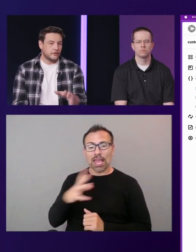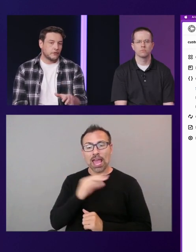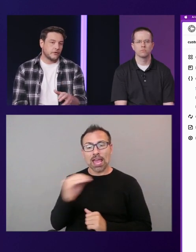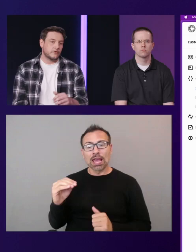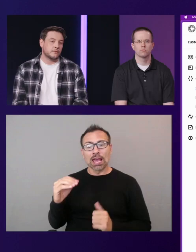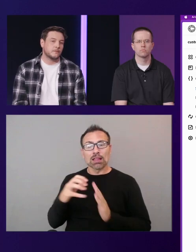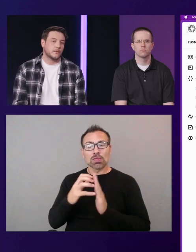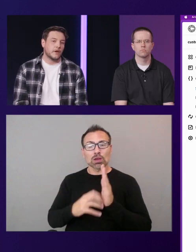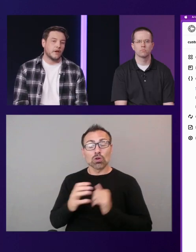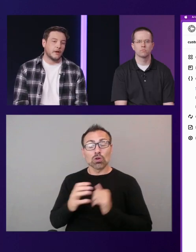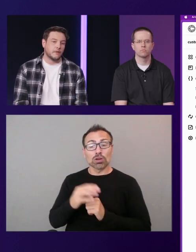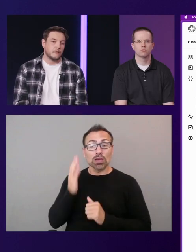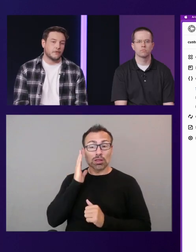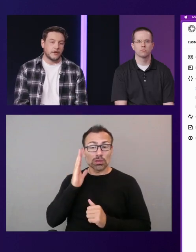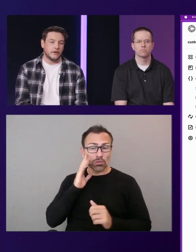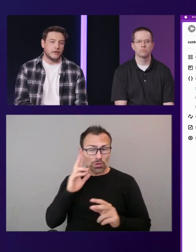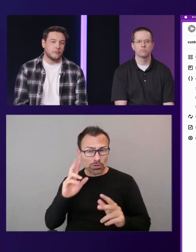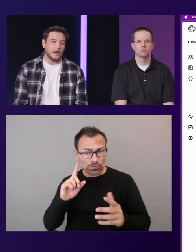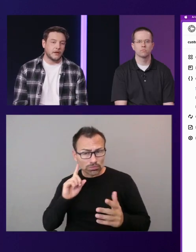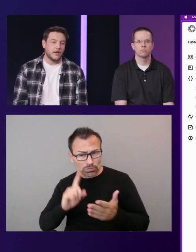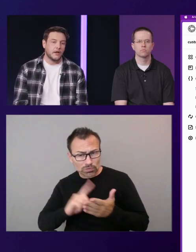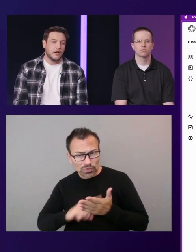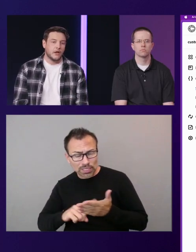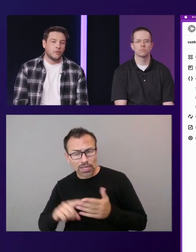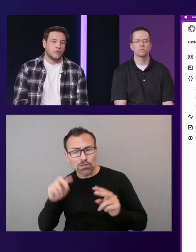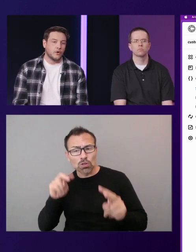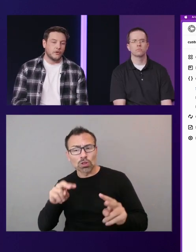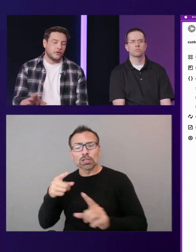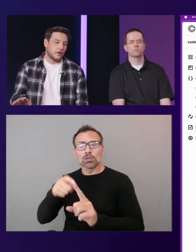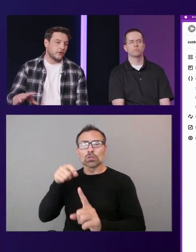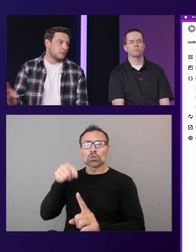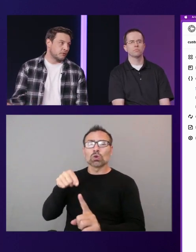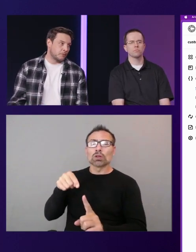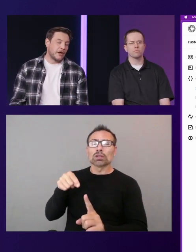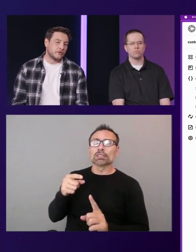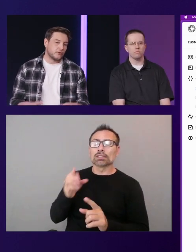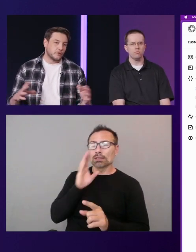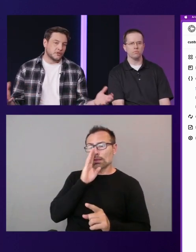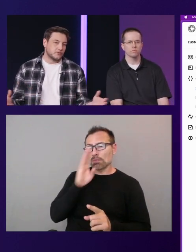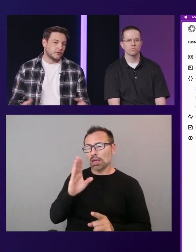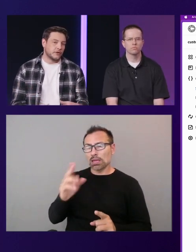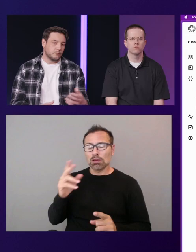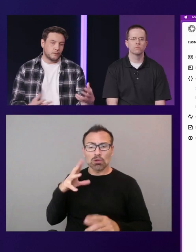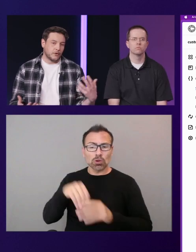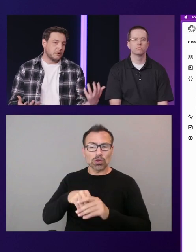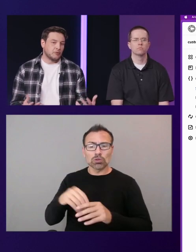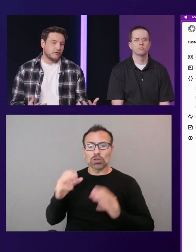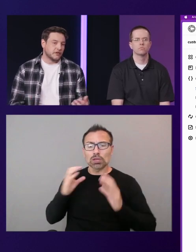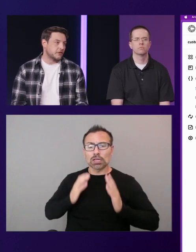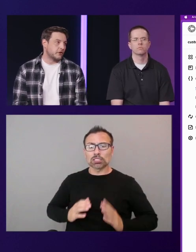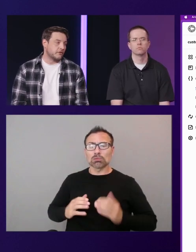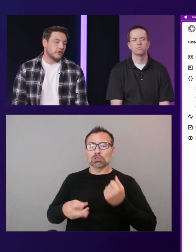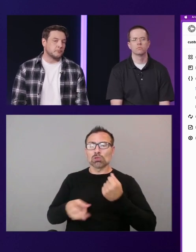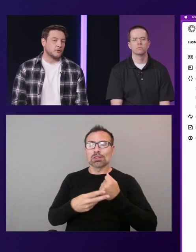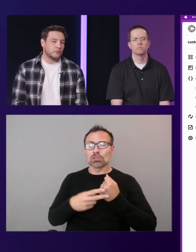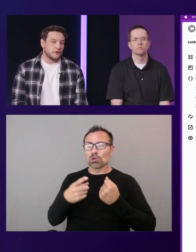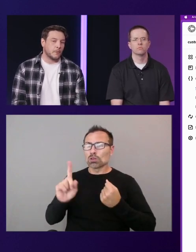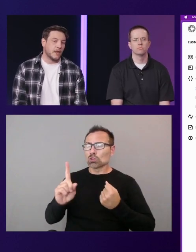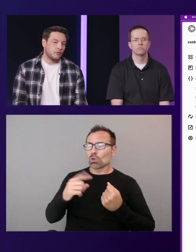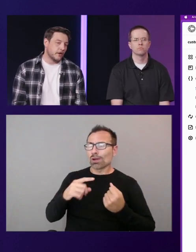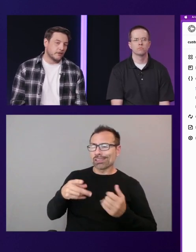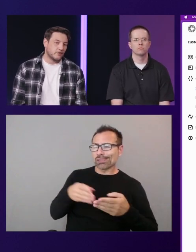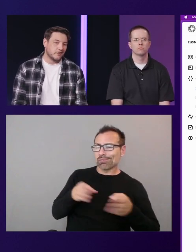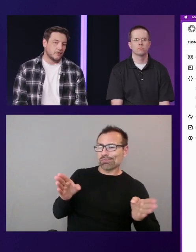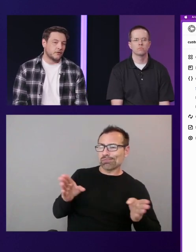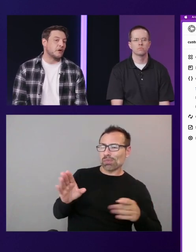look into source, digging into the main, we'll go into the customer repository, which is really where the public functions are for this blueprint.